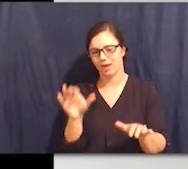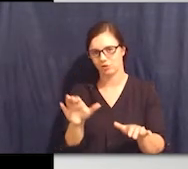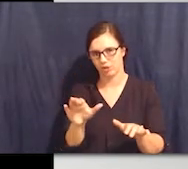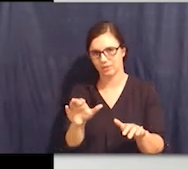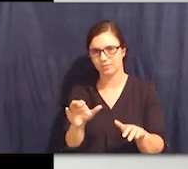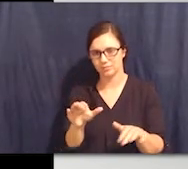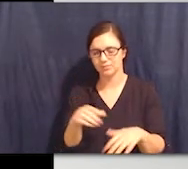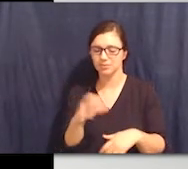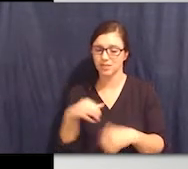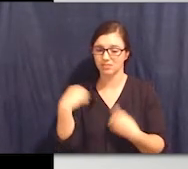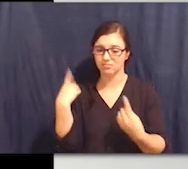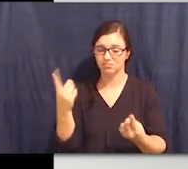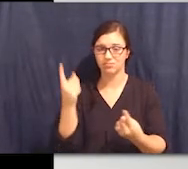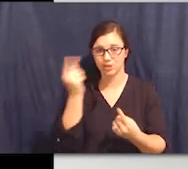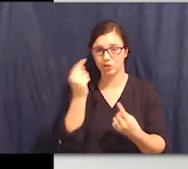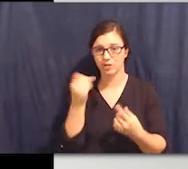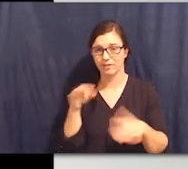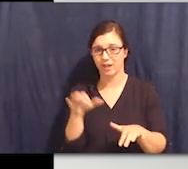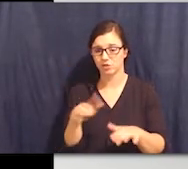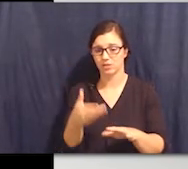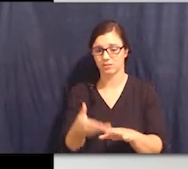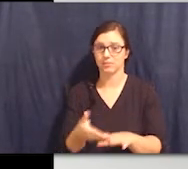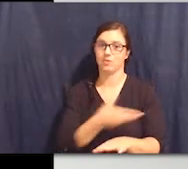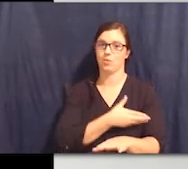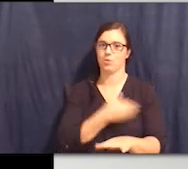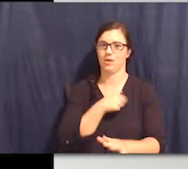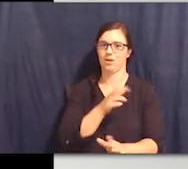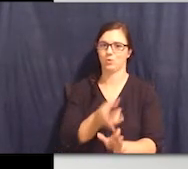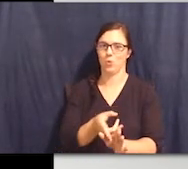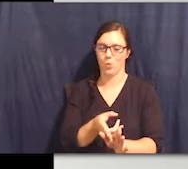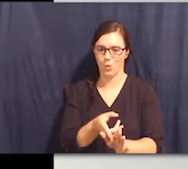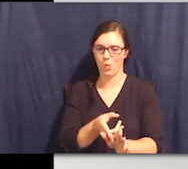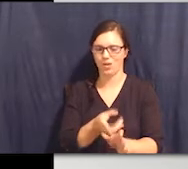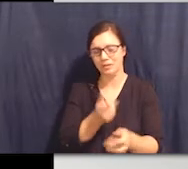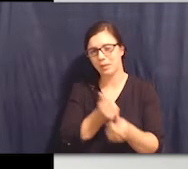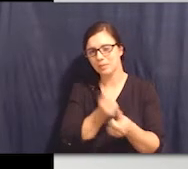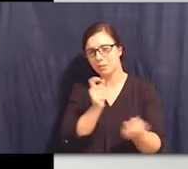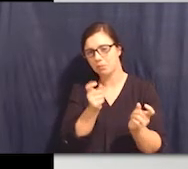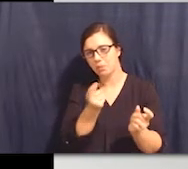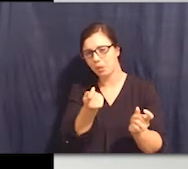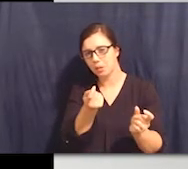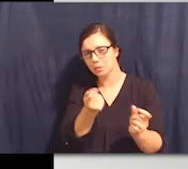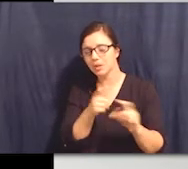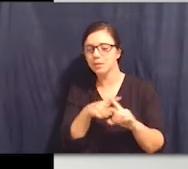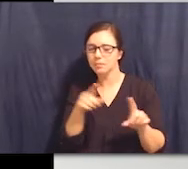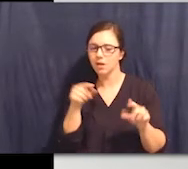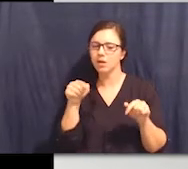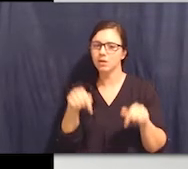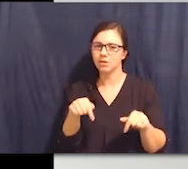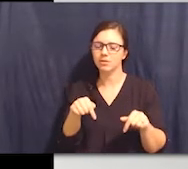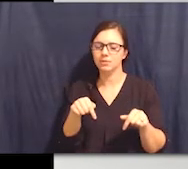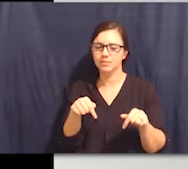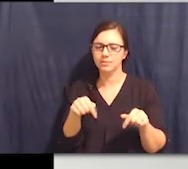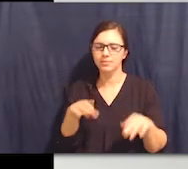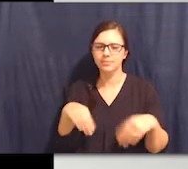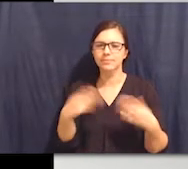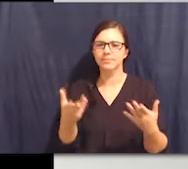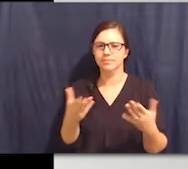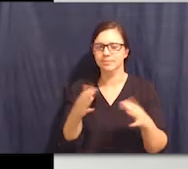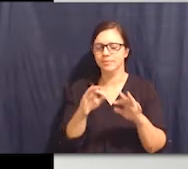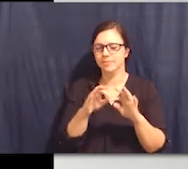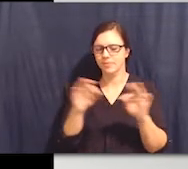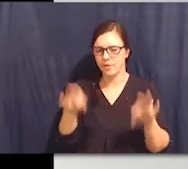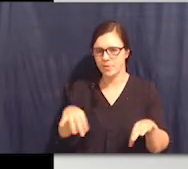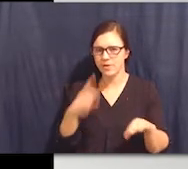Bureau. It's been our theory of action since before I was here, and it's just updated a little bit, but it kind of provides a